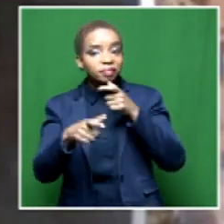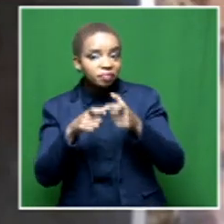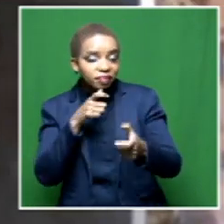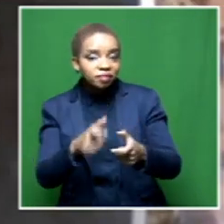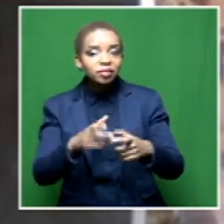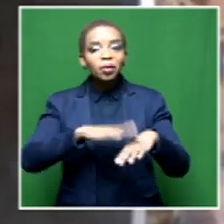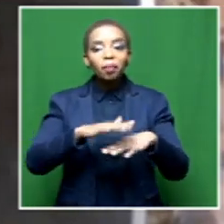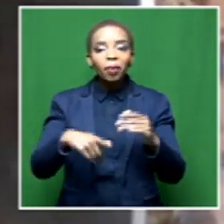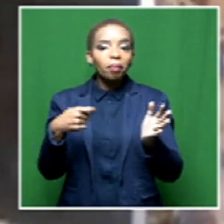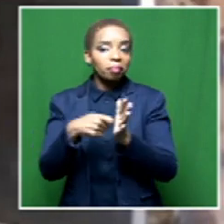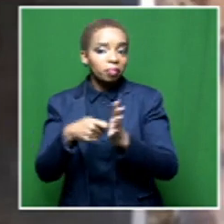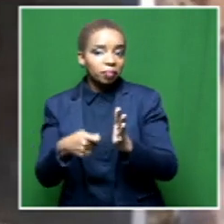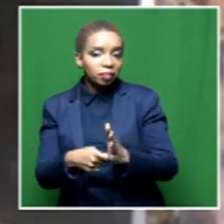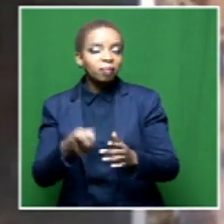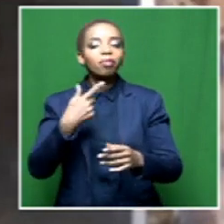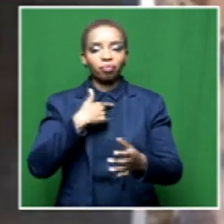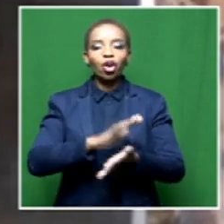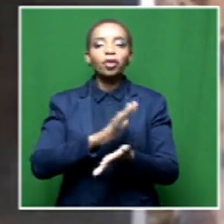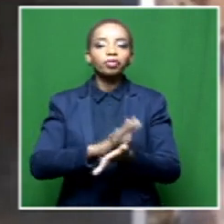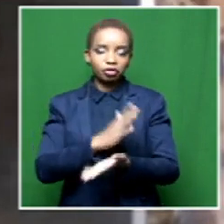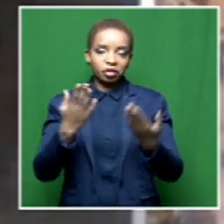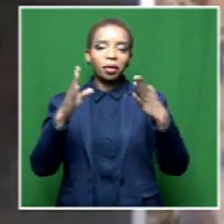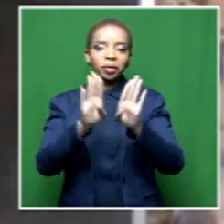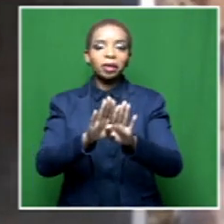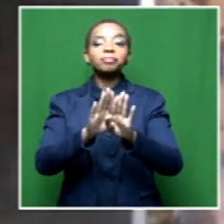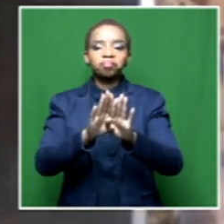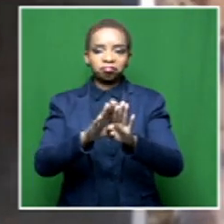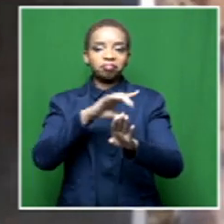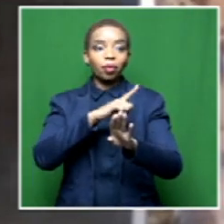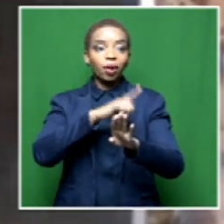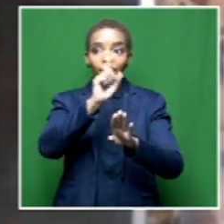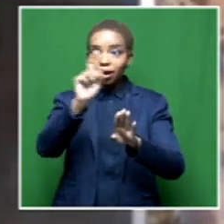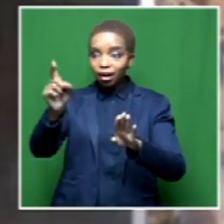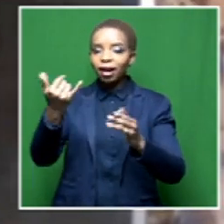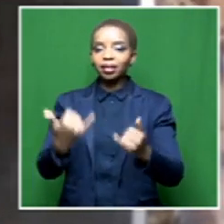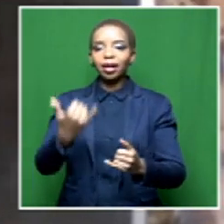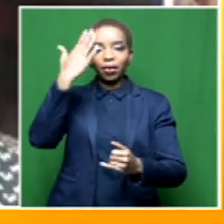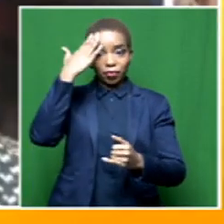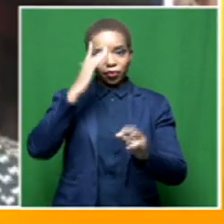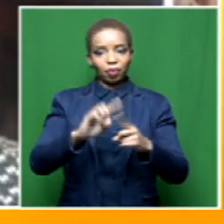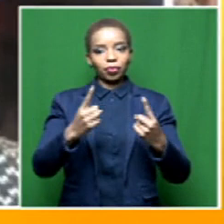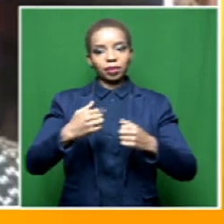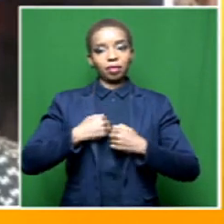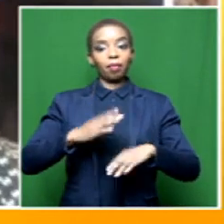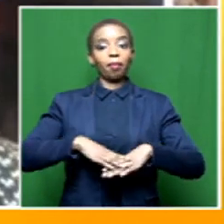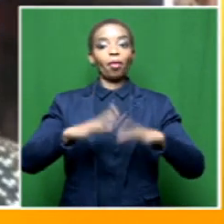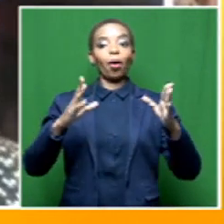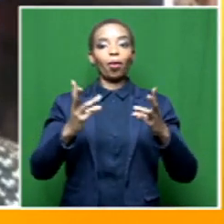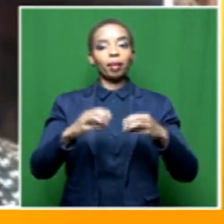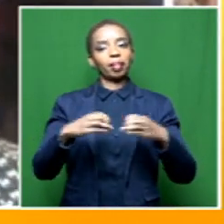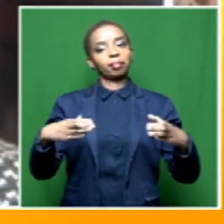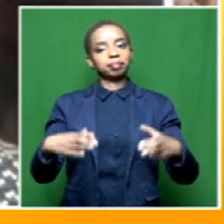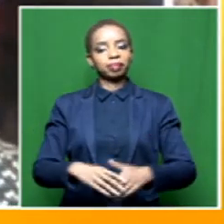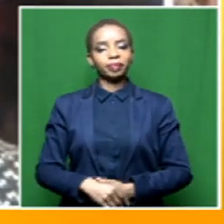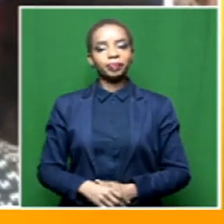So I'd say I appreciate the lockdown as well, because it got me to be discovered even more. Wow. So you got the attention, you